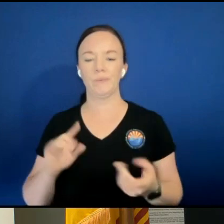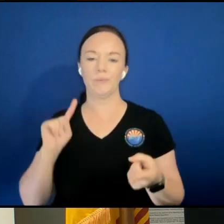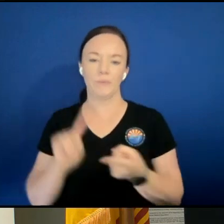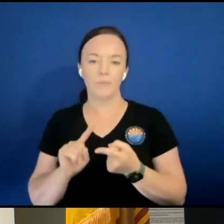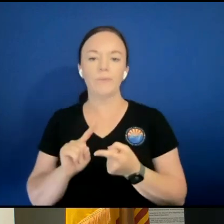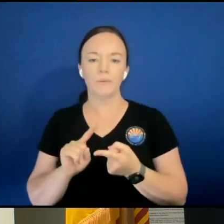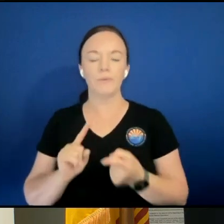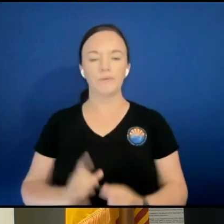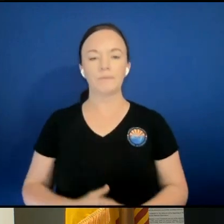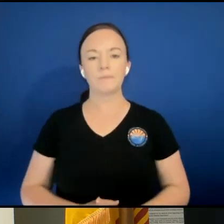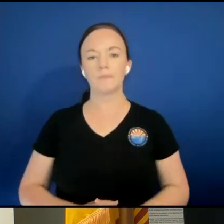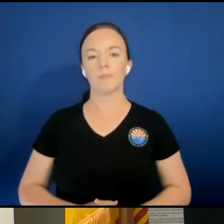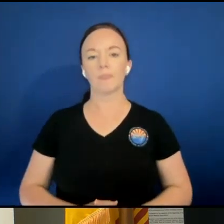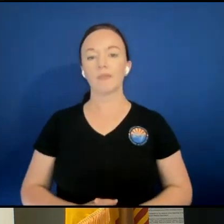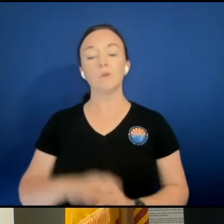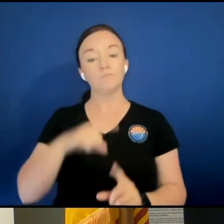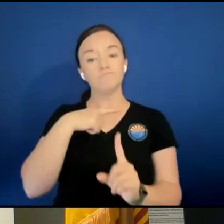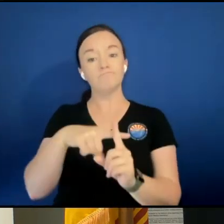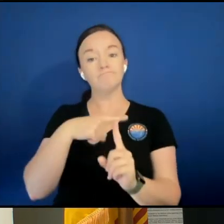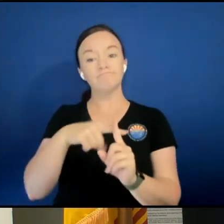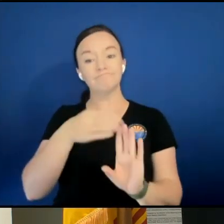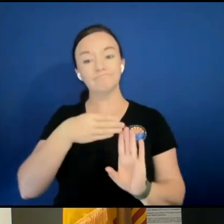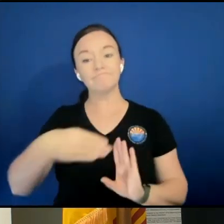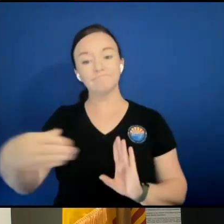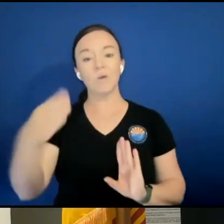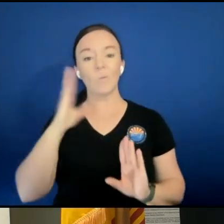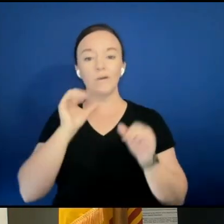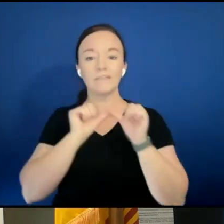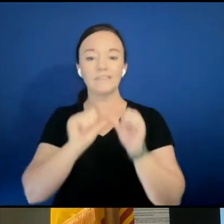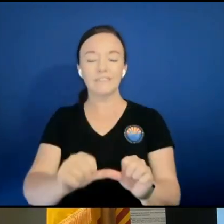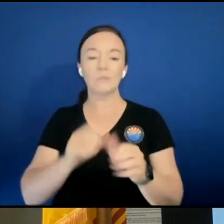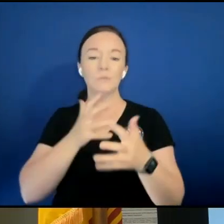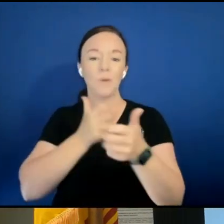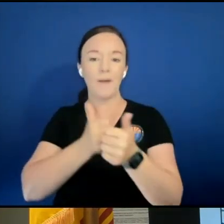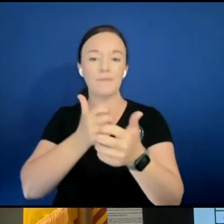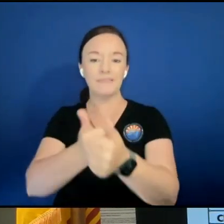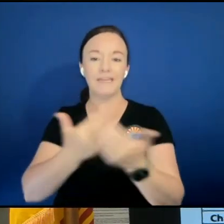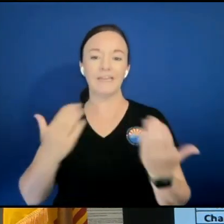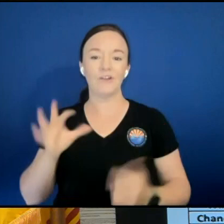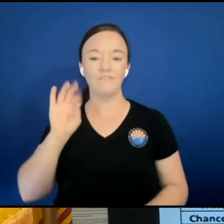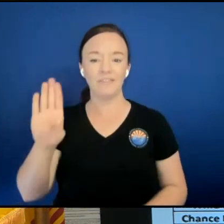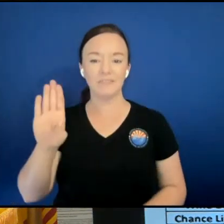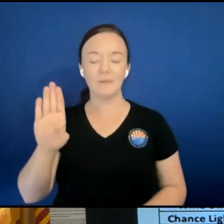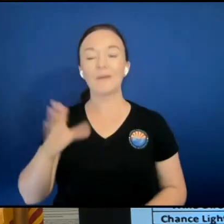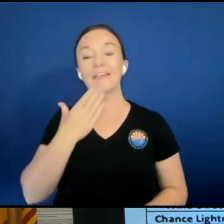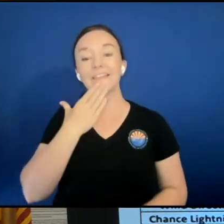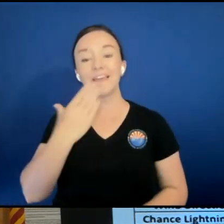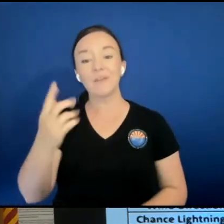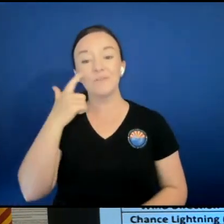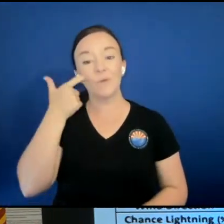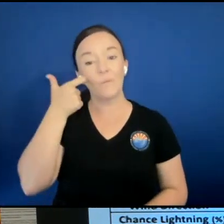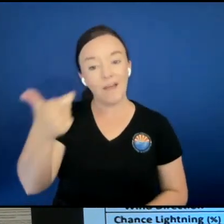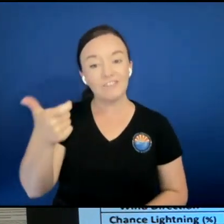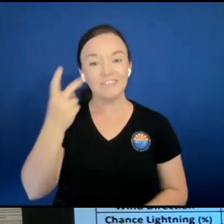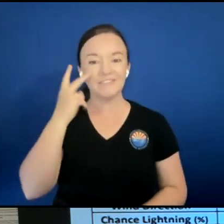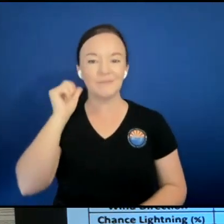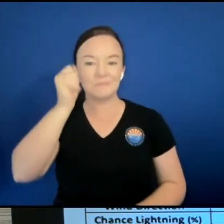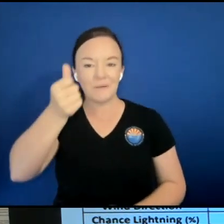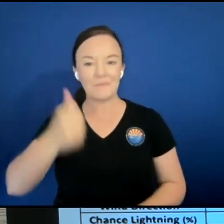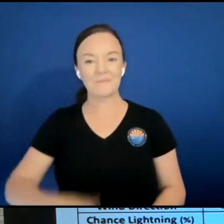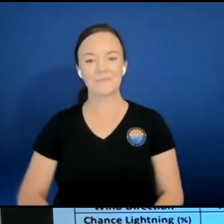So things are looking good going forward, and we'll continue to bring you updates here on Facebook. So thank you for watching. We'll see you tomorrow.